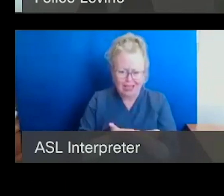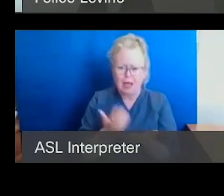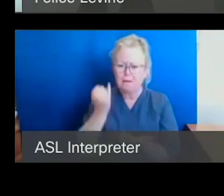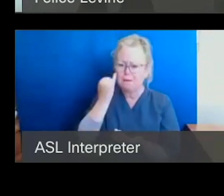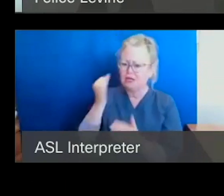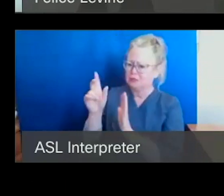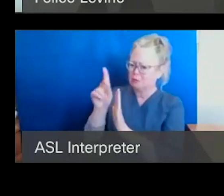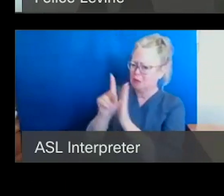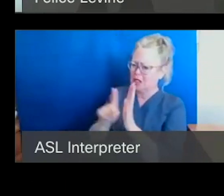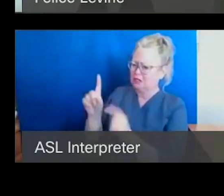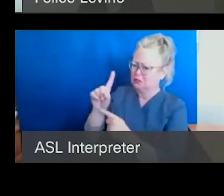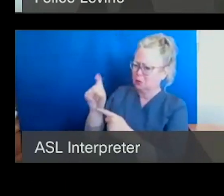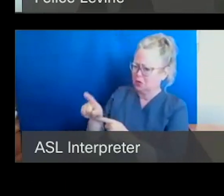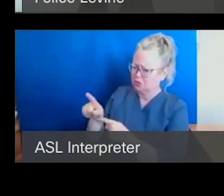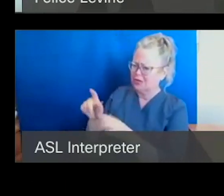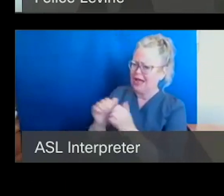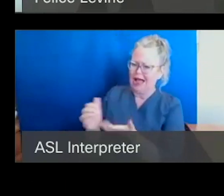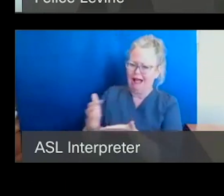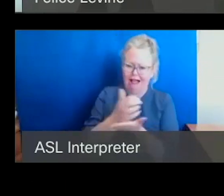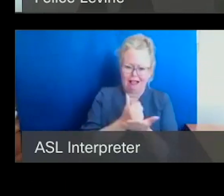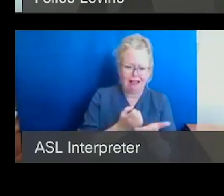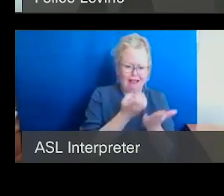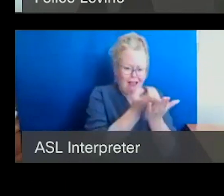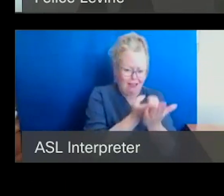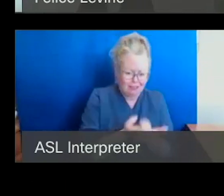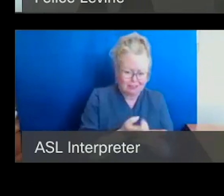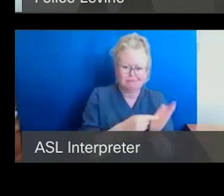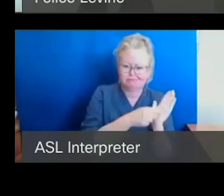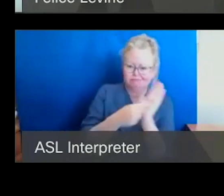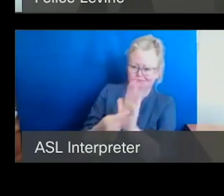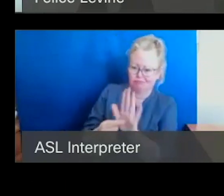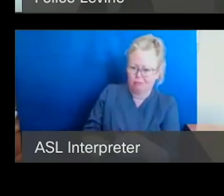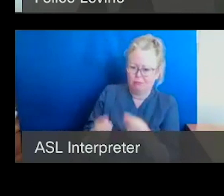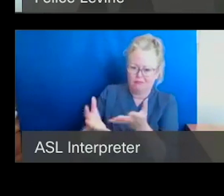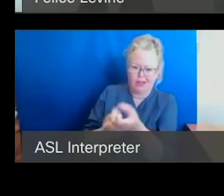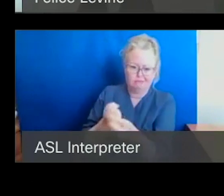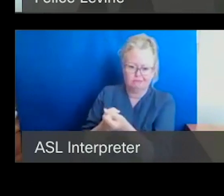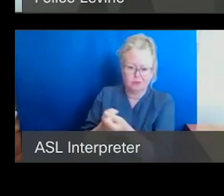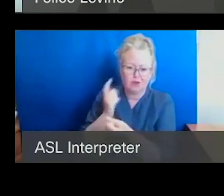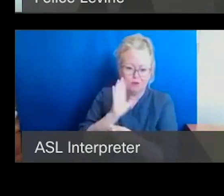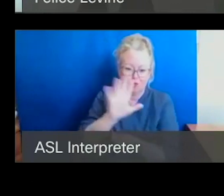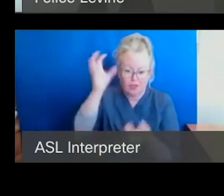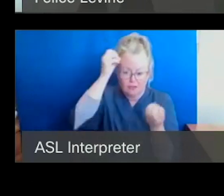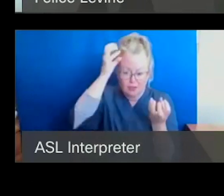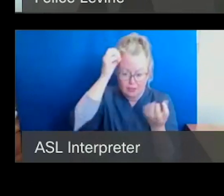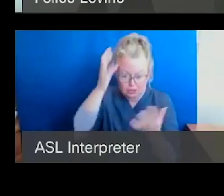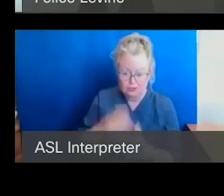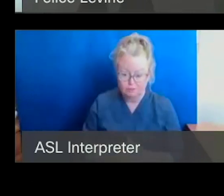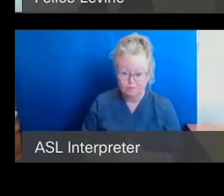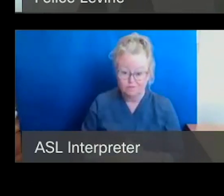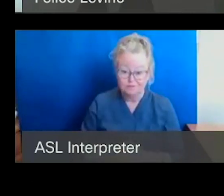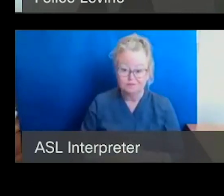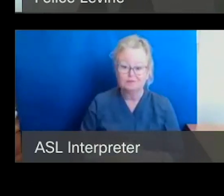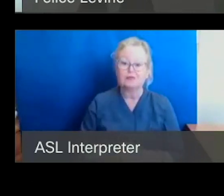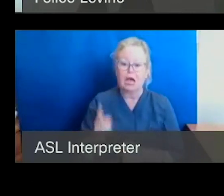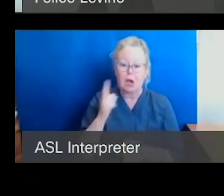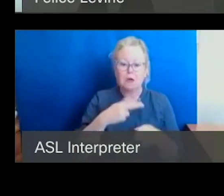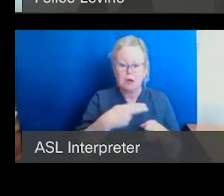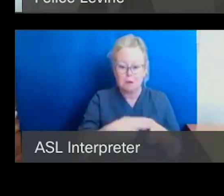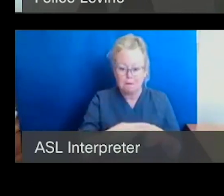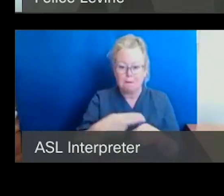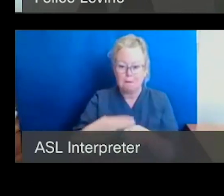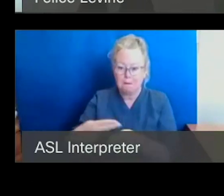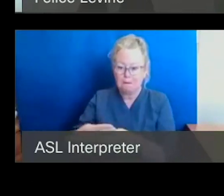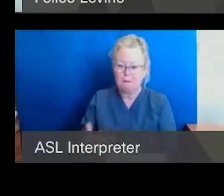the state level. I will just briefly introduce our presenters so that we get to the